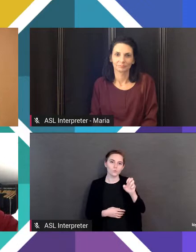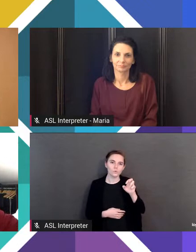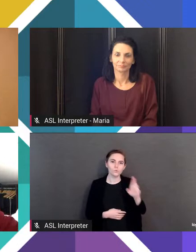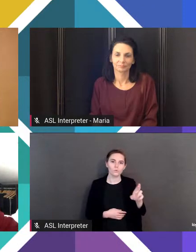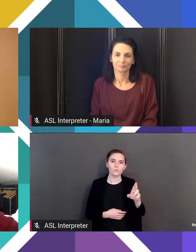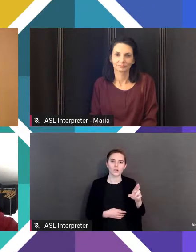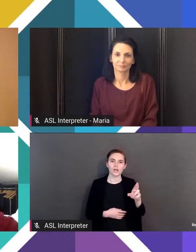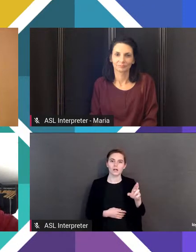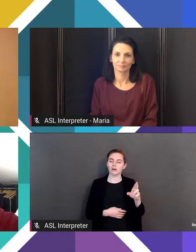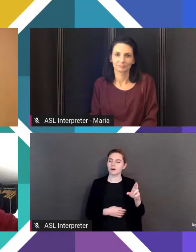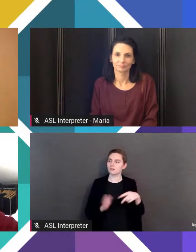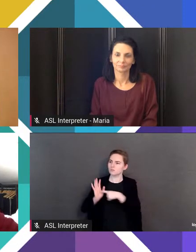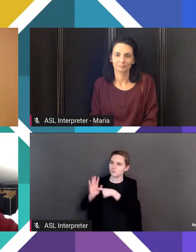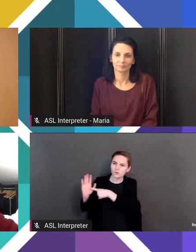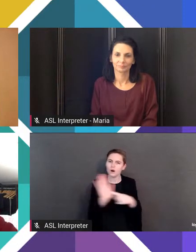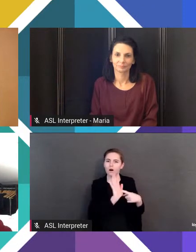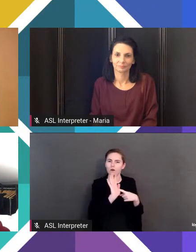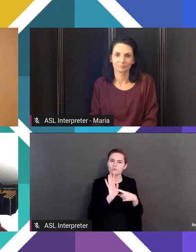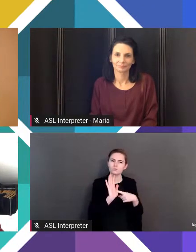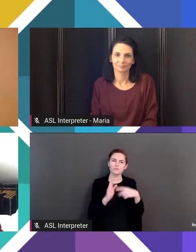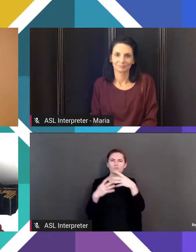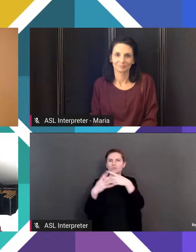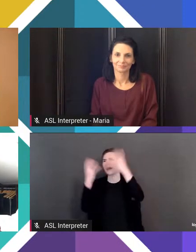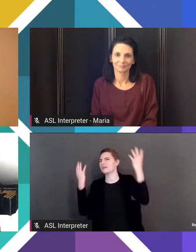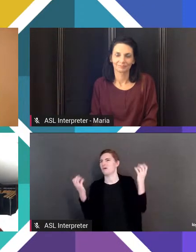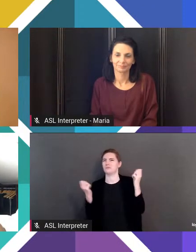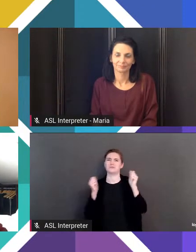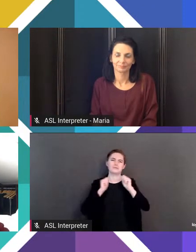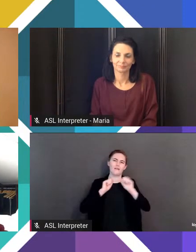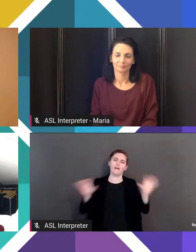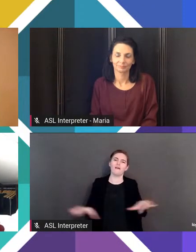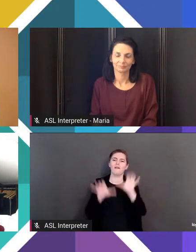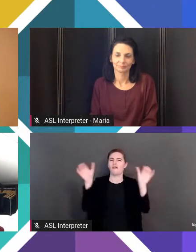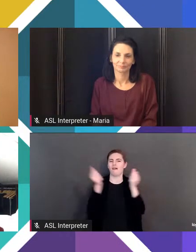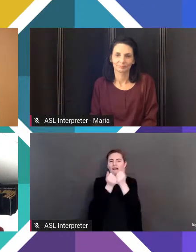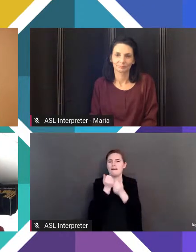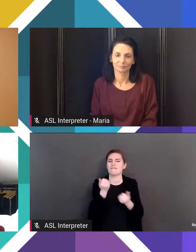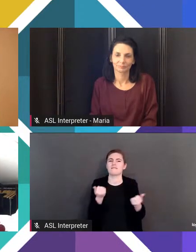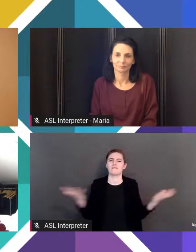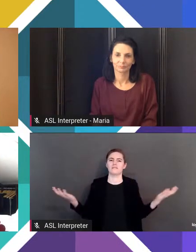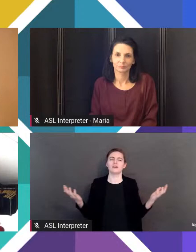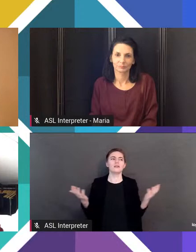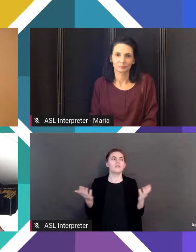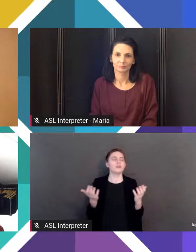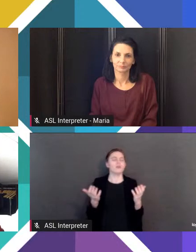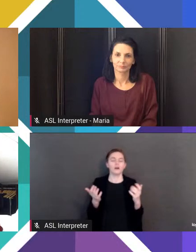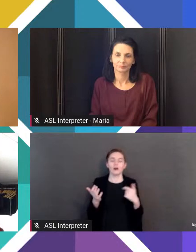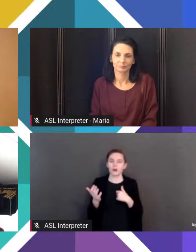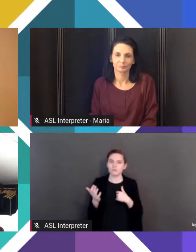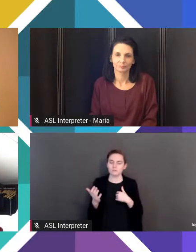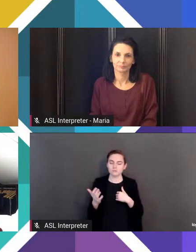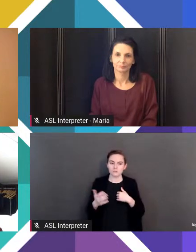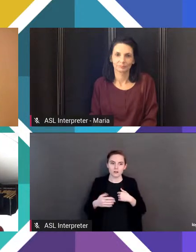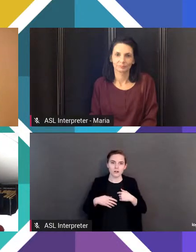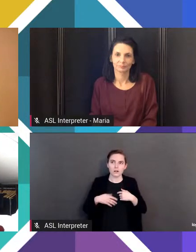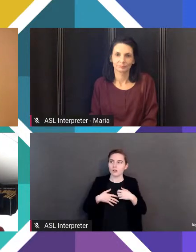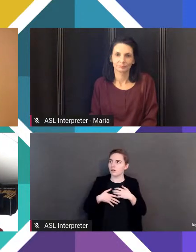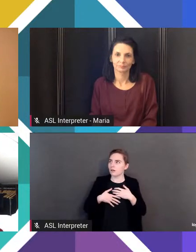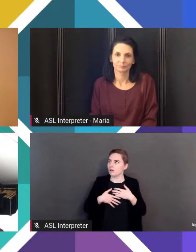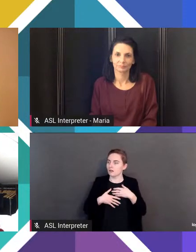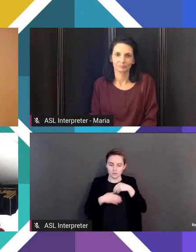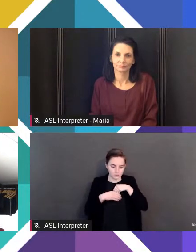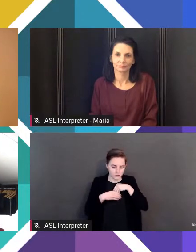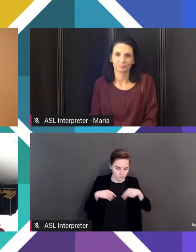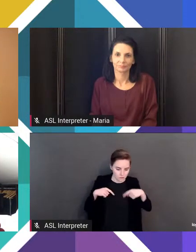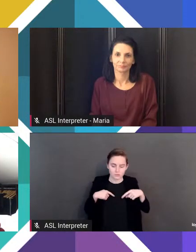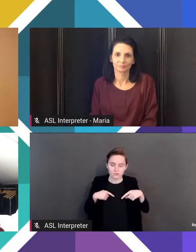like blatantly out in front of you, rainbows everywhere. I remember like having this anxiety in me, this like internalized, I think,